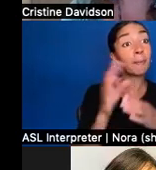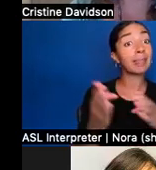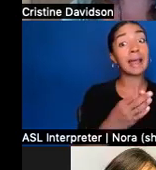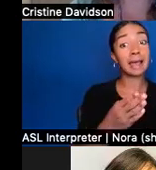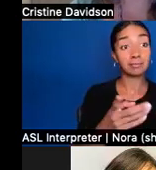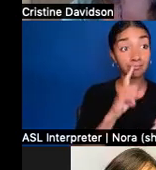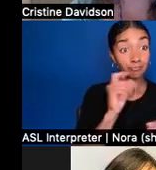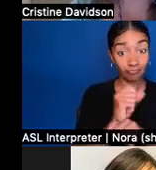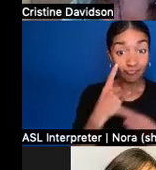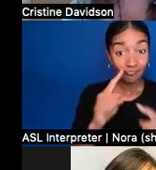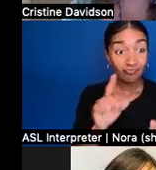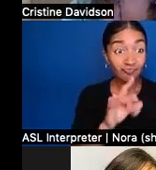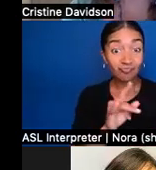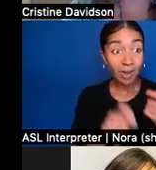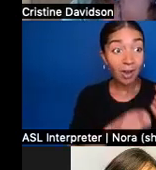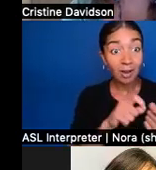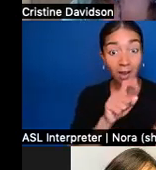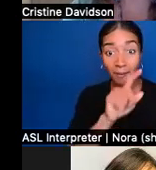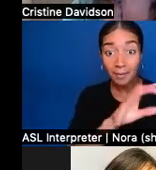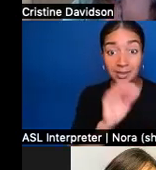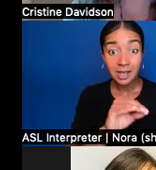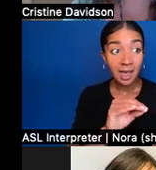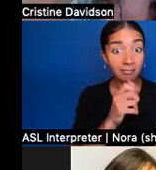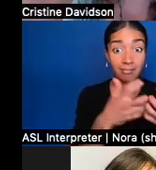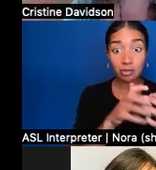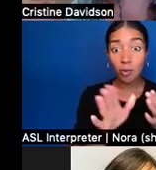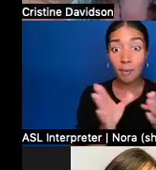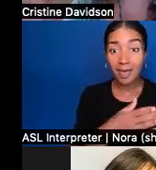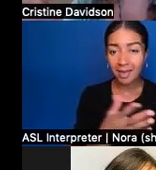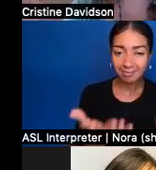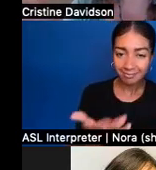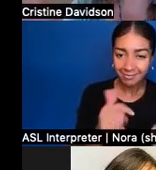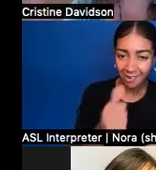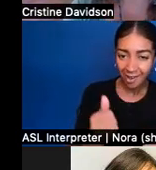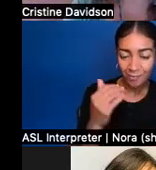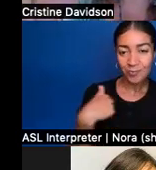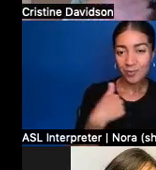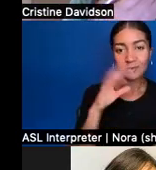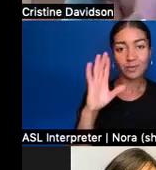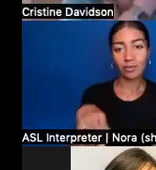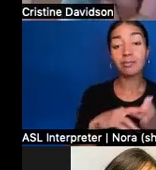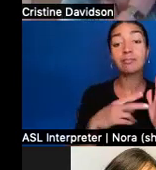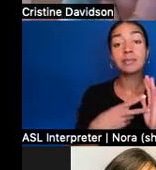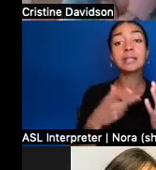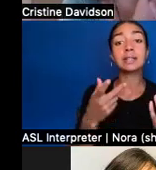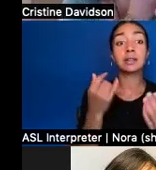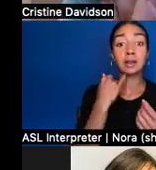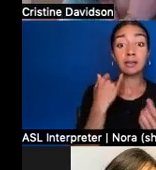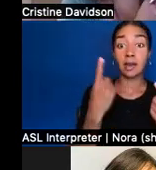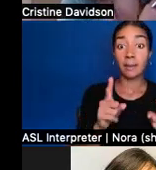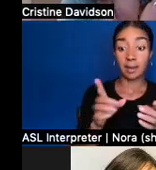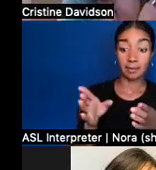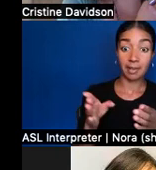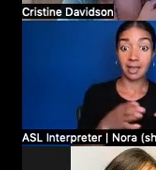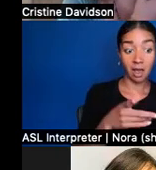that things rarely go as planned. And so being quick to adjust, right? And being present and knowing that